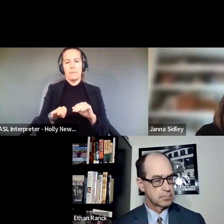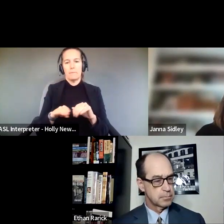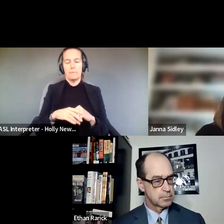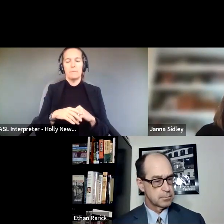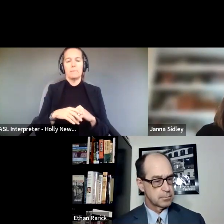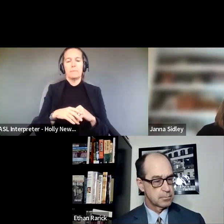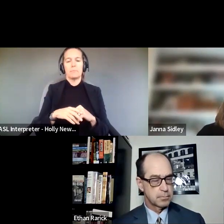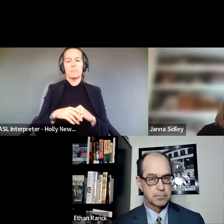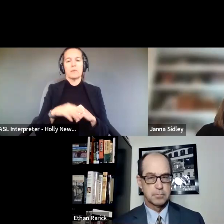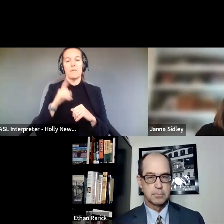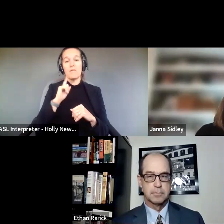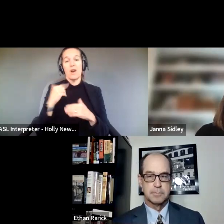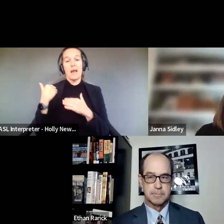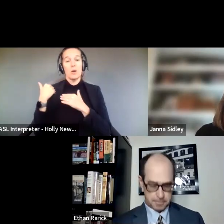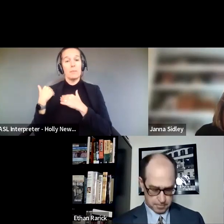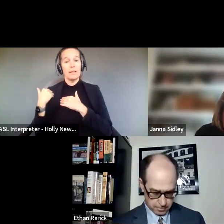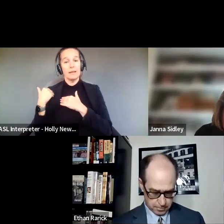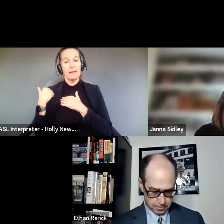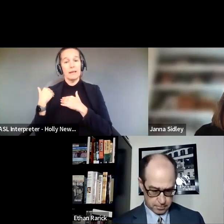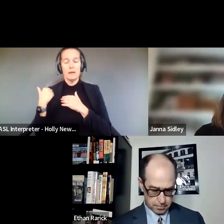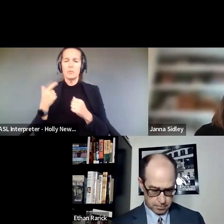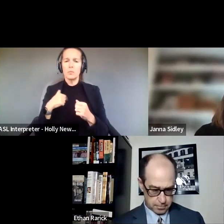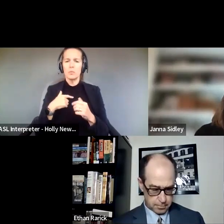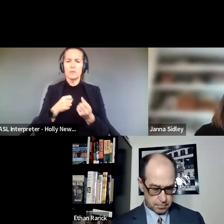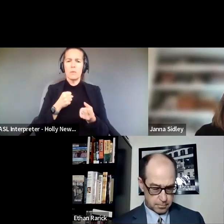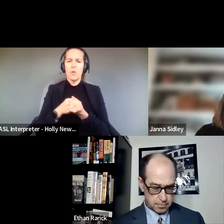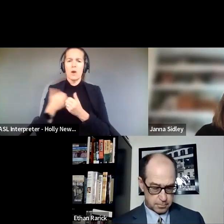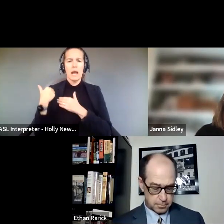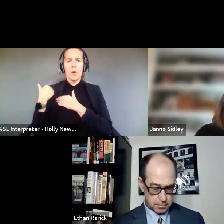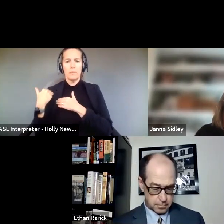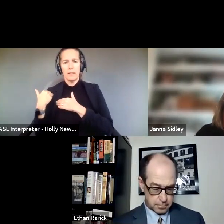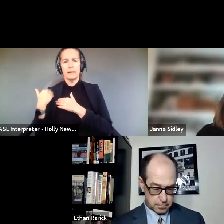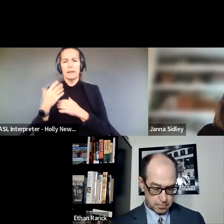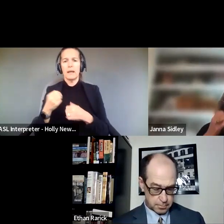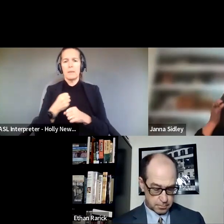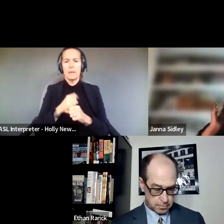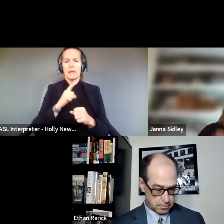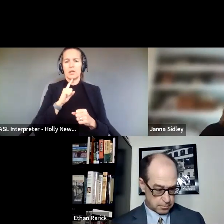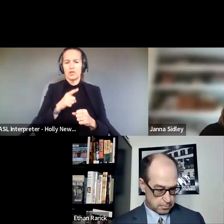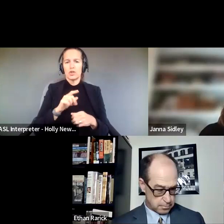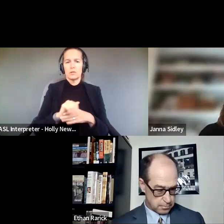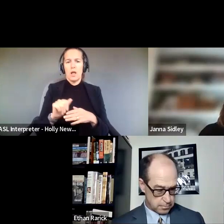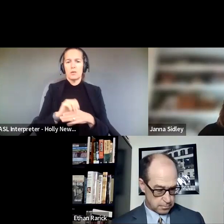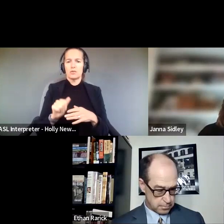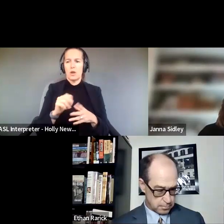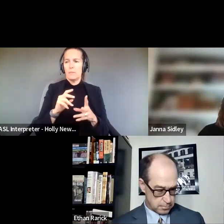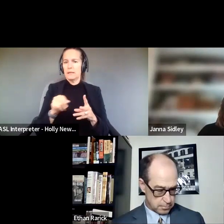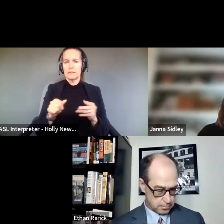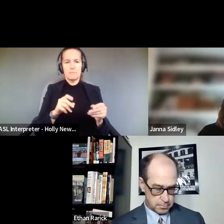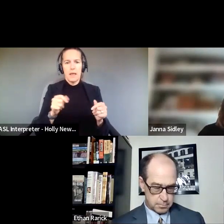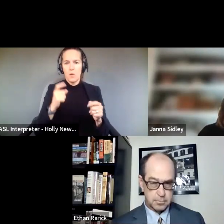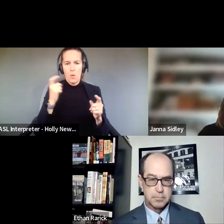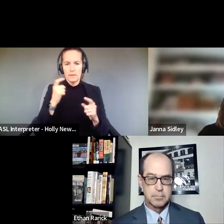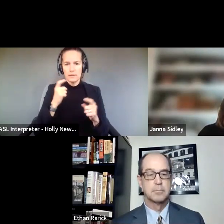the accountability front, we do support accountability and making sure that dollars are being spent